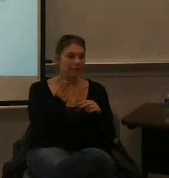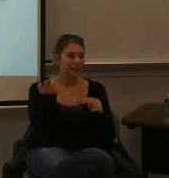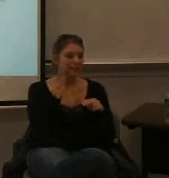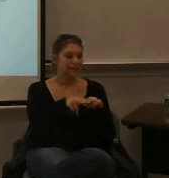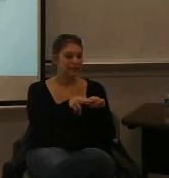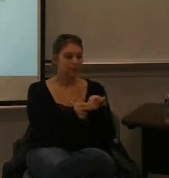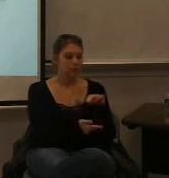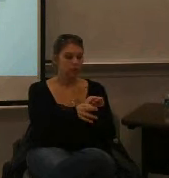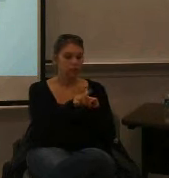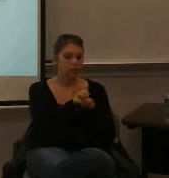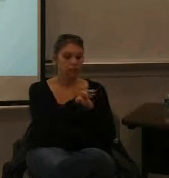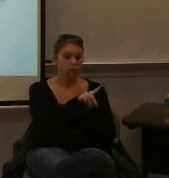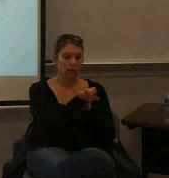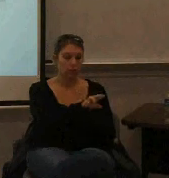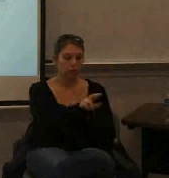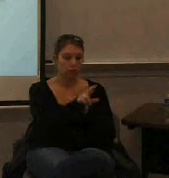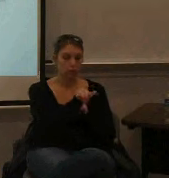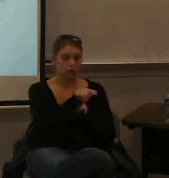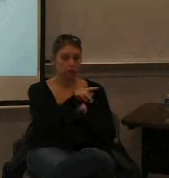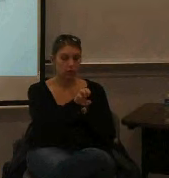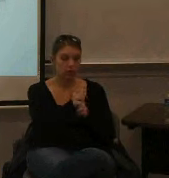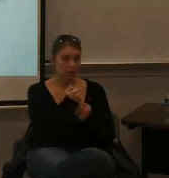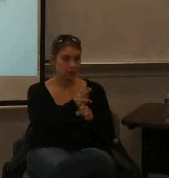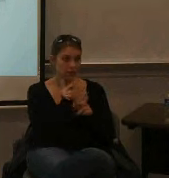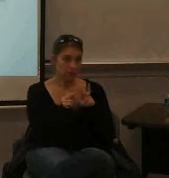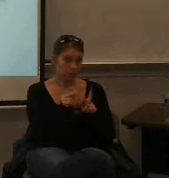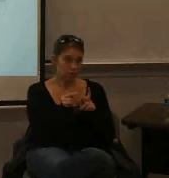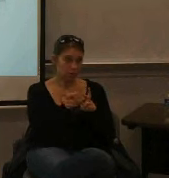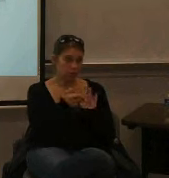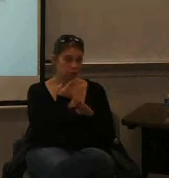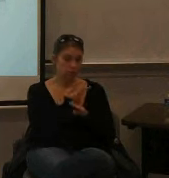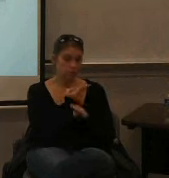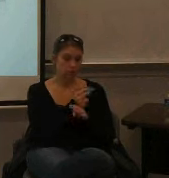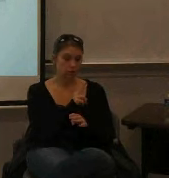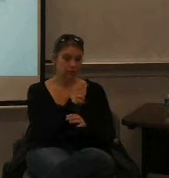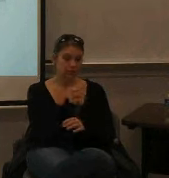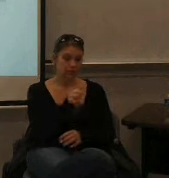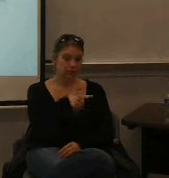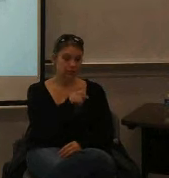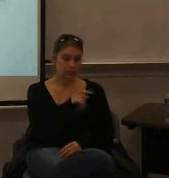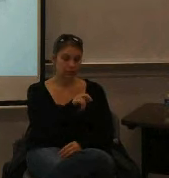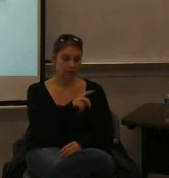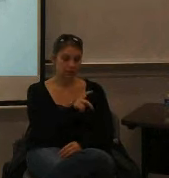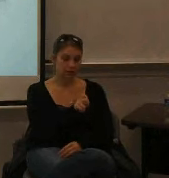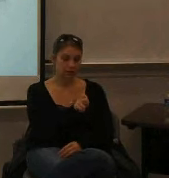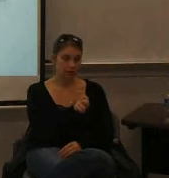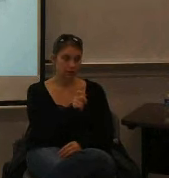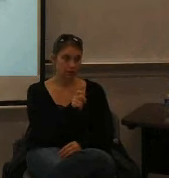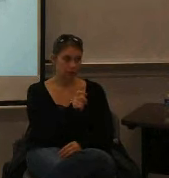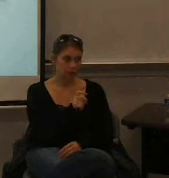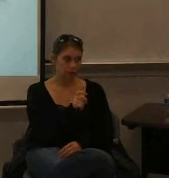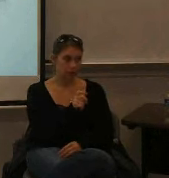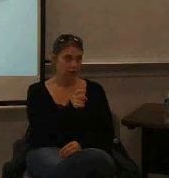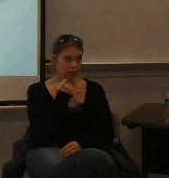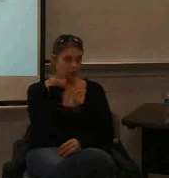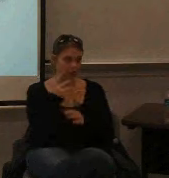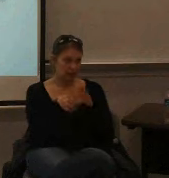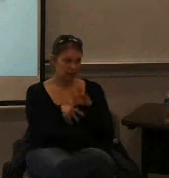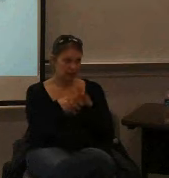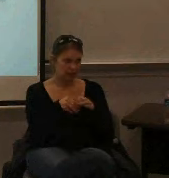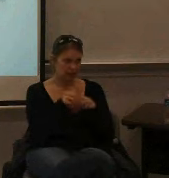to only what's needed. Make people go off septic tanks that are leaking into the system, put them on a municipal